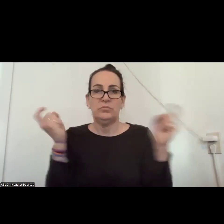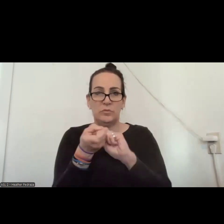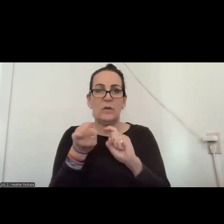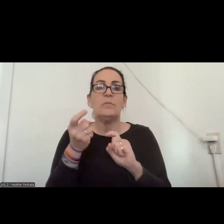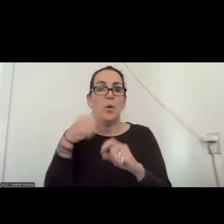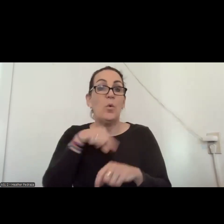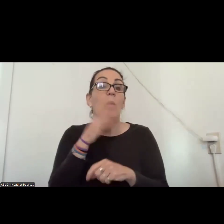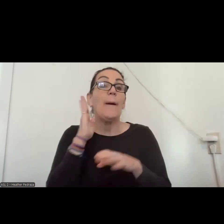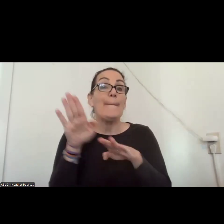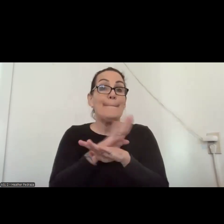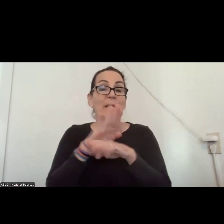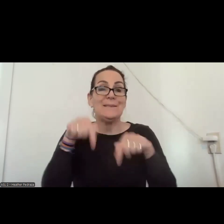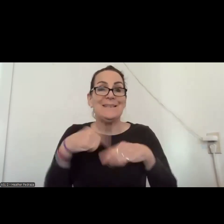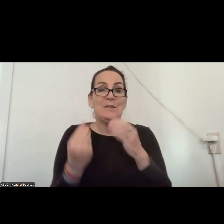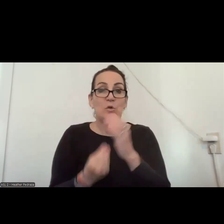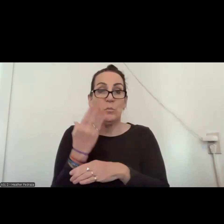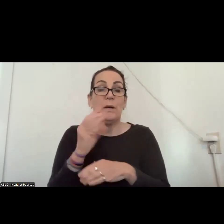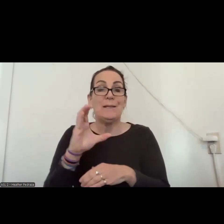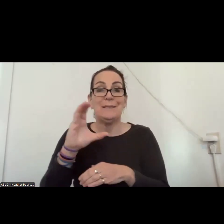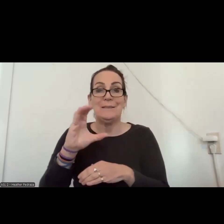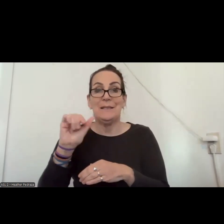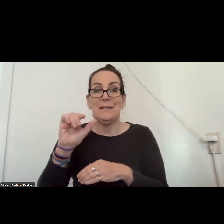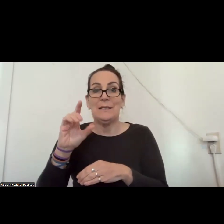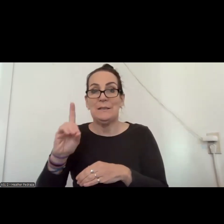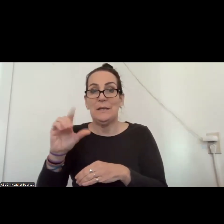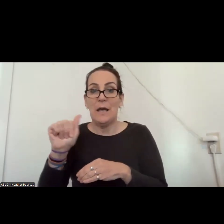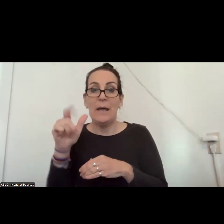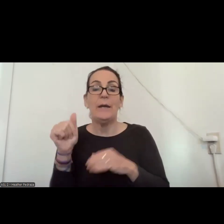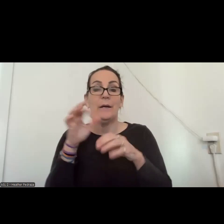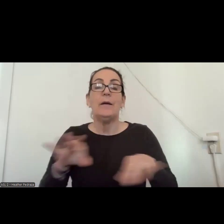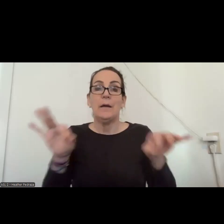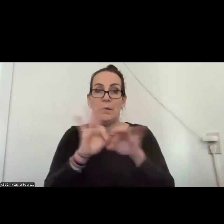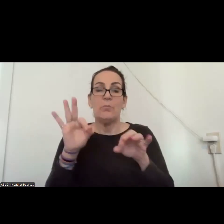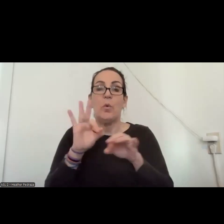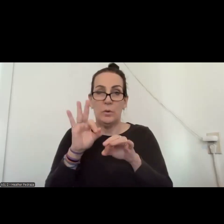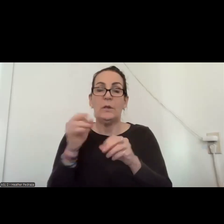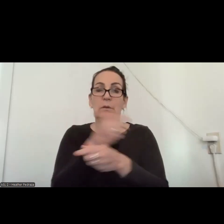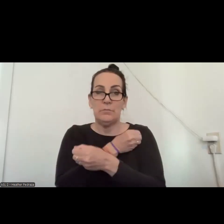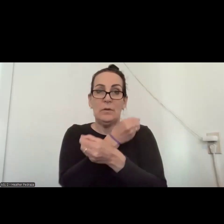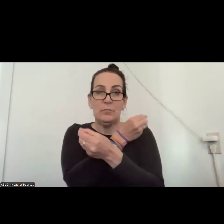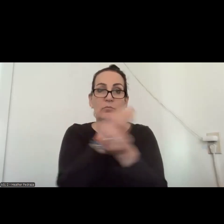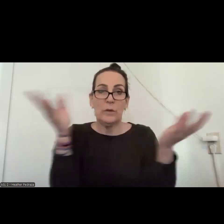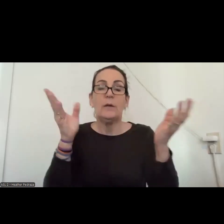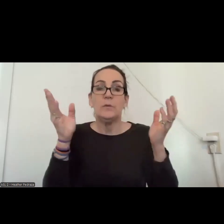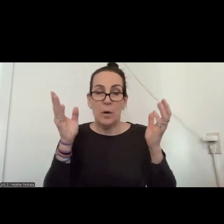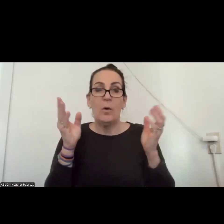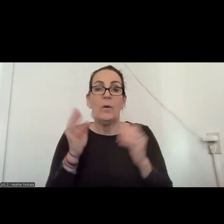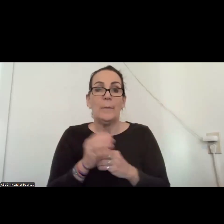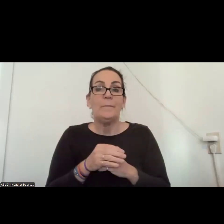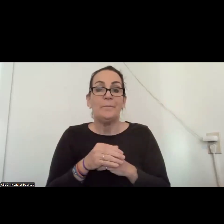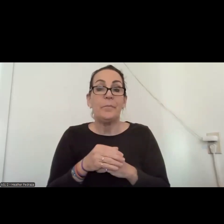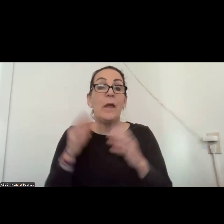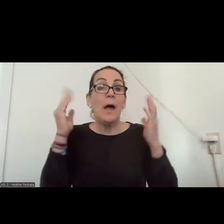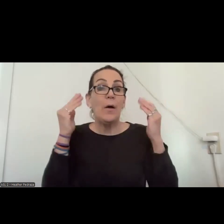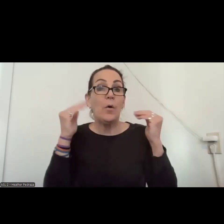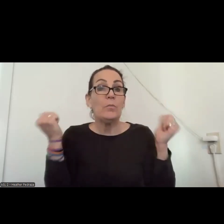this spring. CDA is committed to making sure you hear about these things as they occur, and I hope